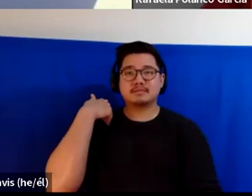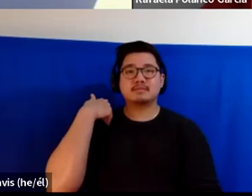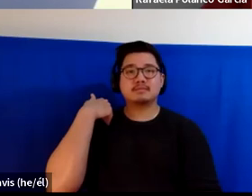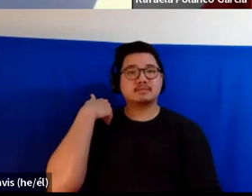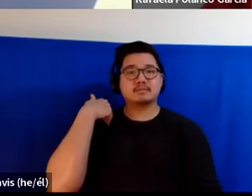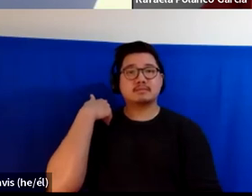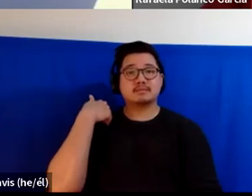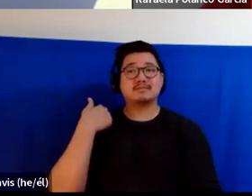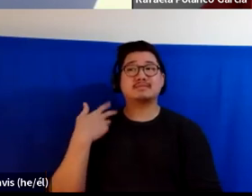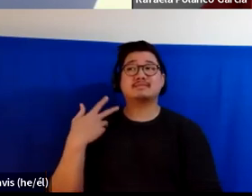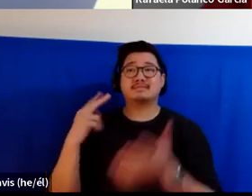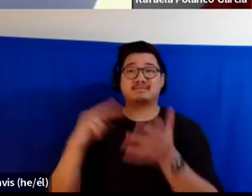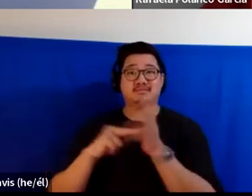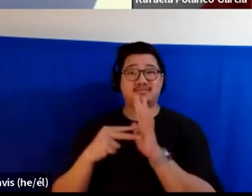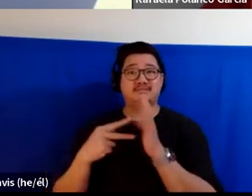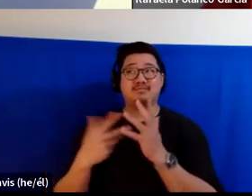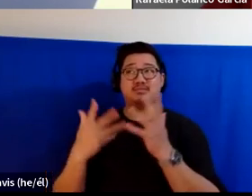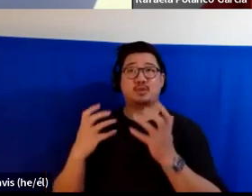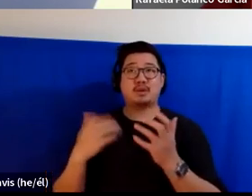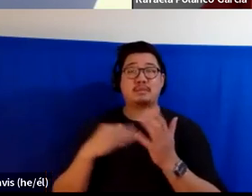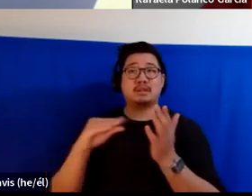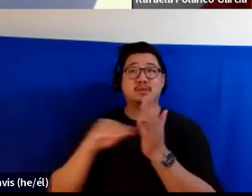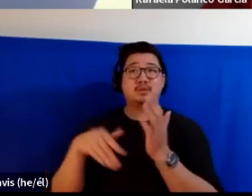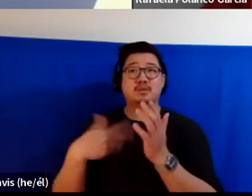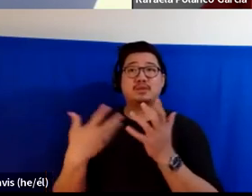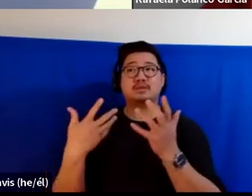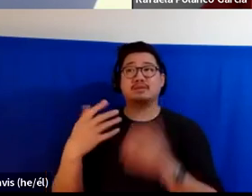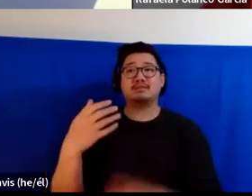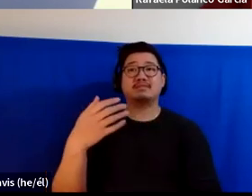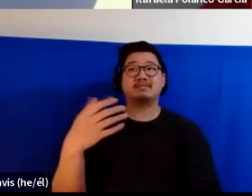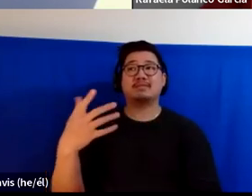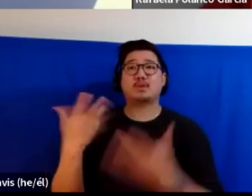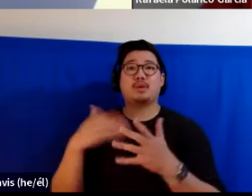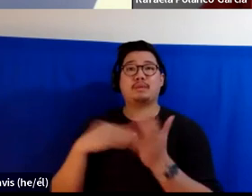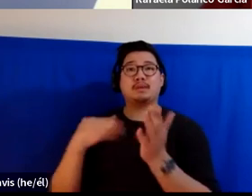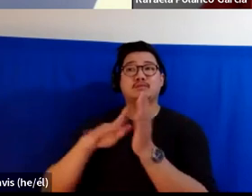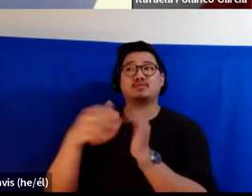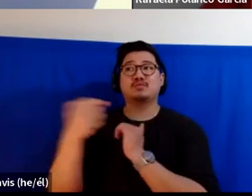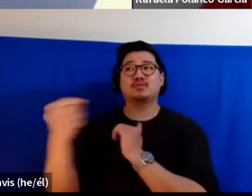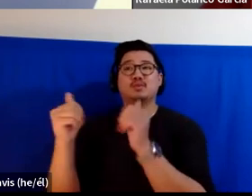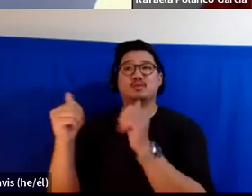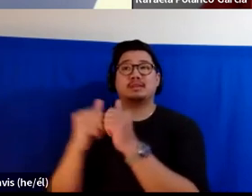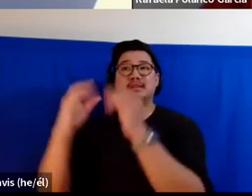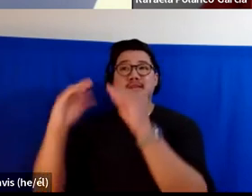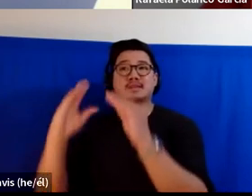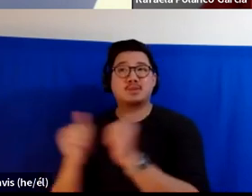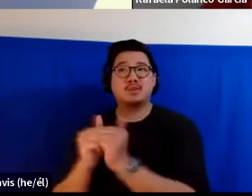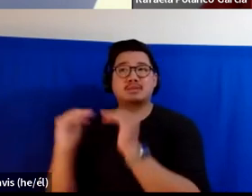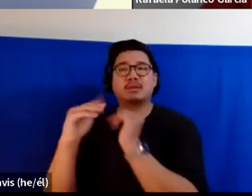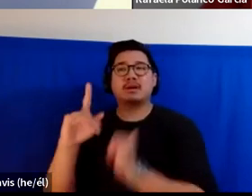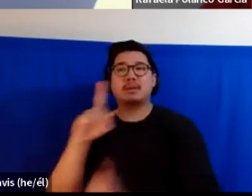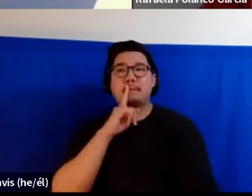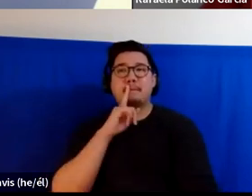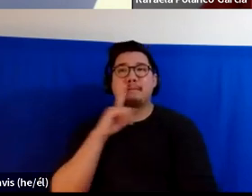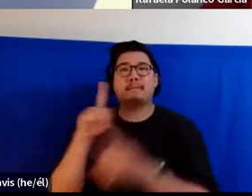want my child in the environment with the students so that she could be with her teachers and her peers but